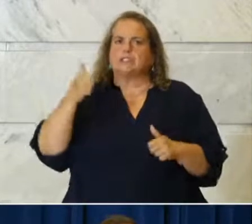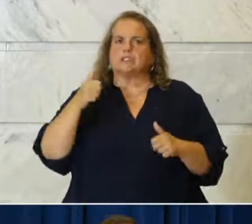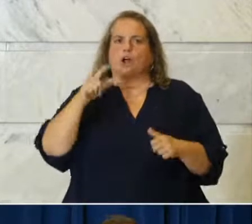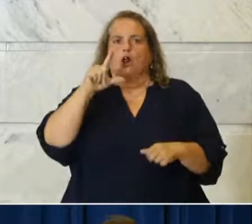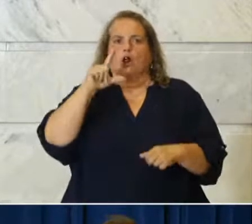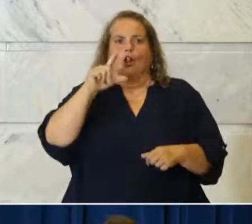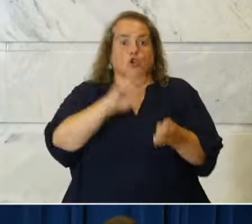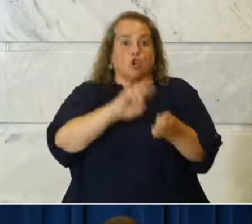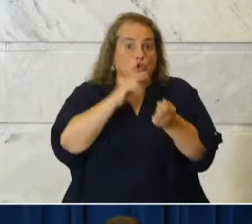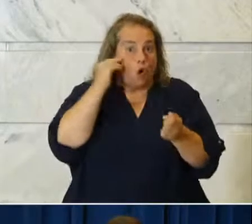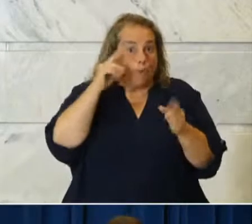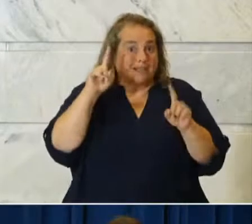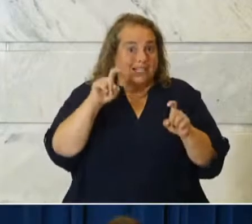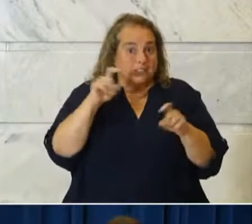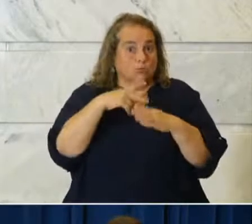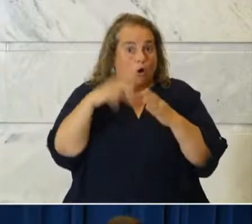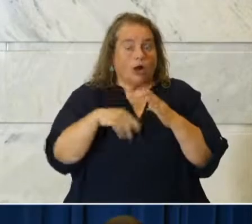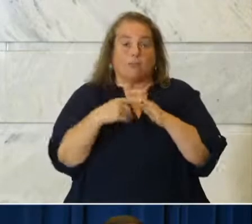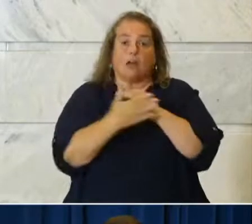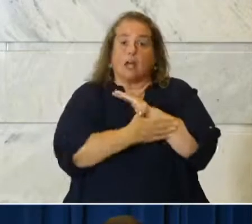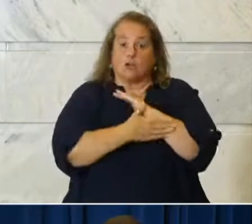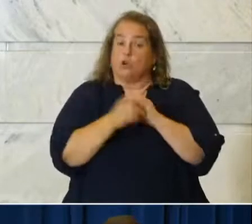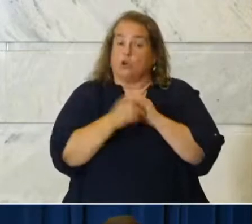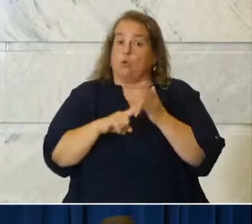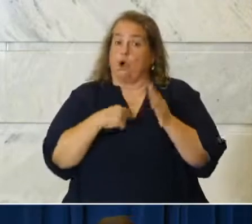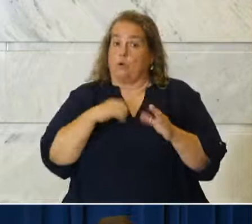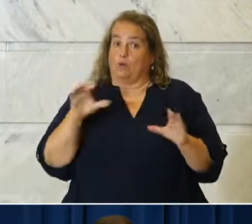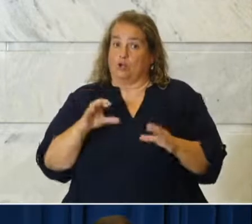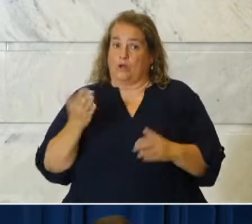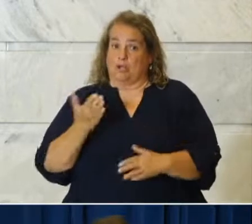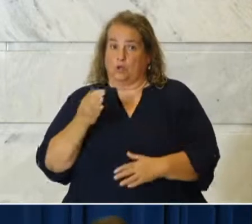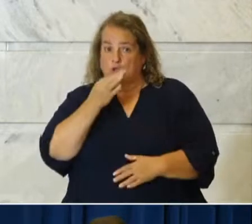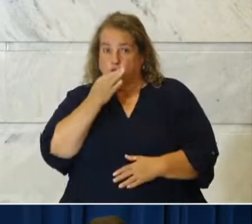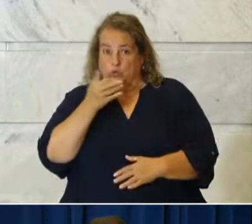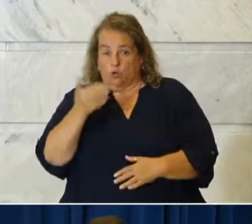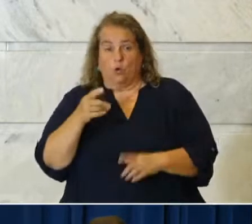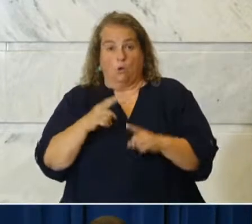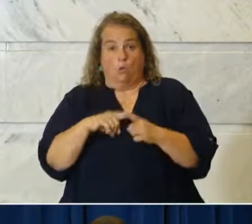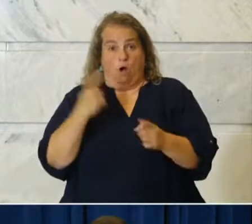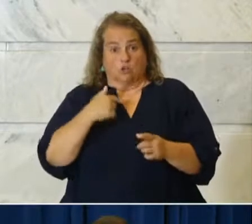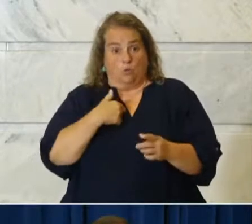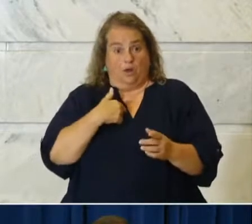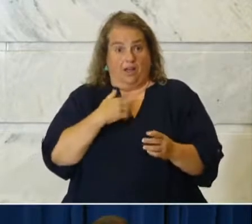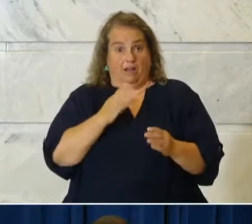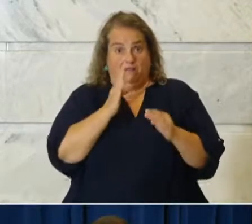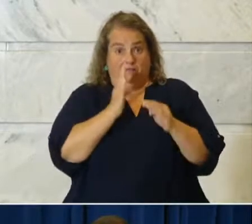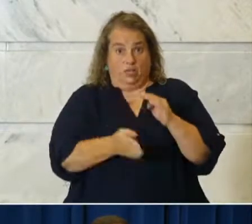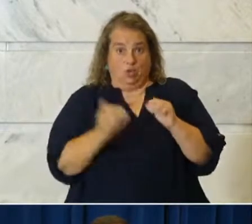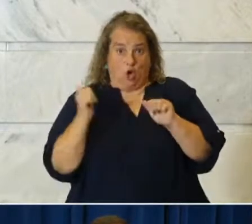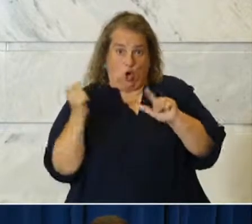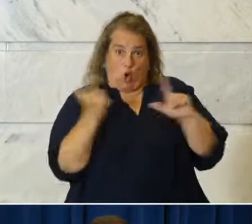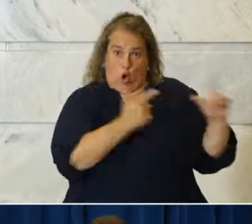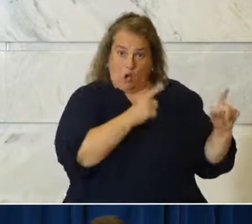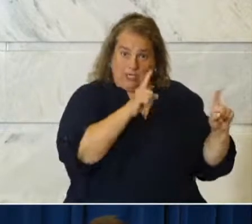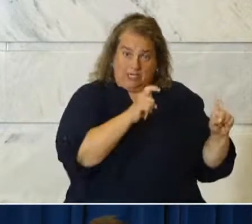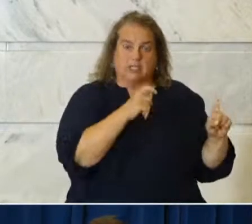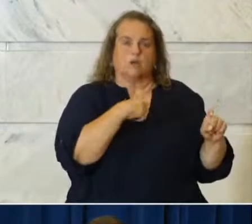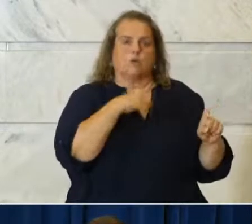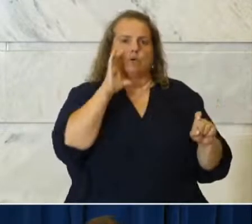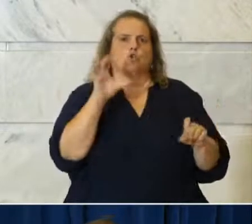the country. What we're going to be doing here shortly is, once we complete that, switching to a regular testing of